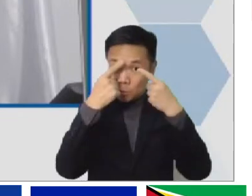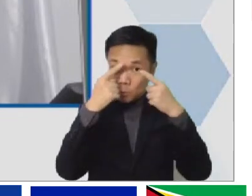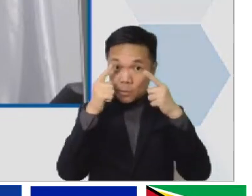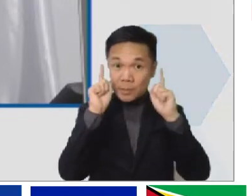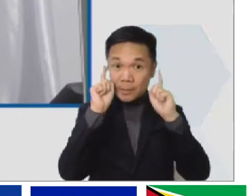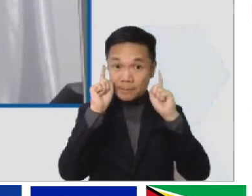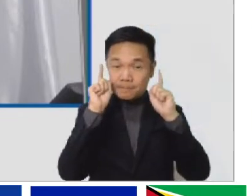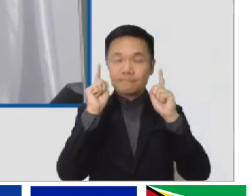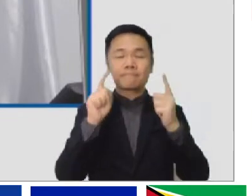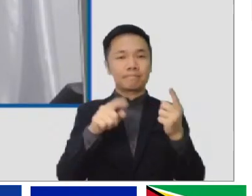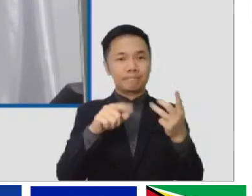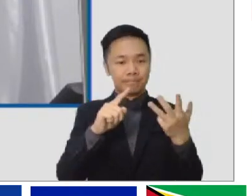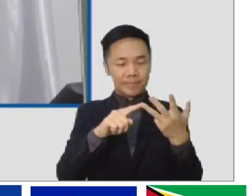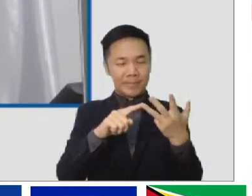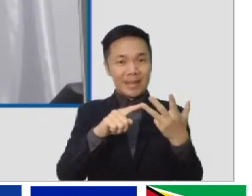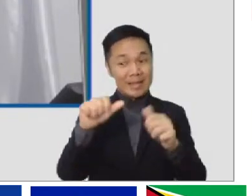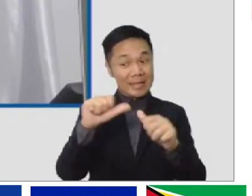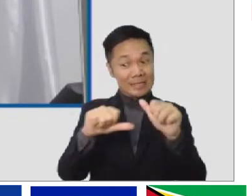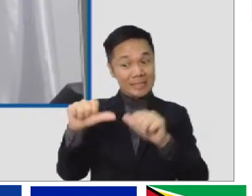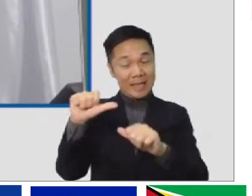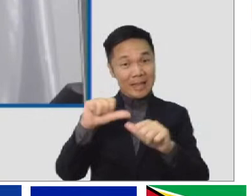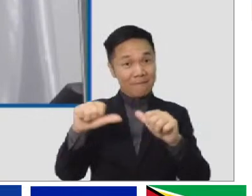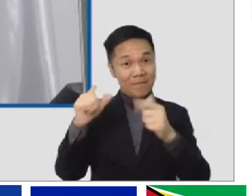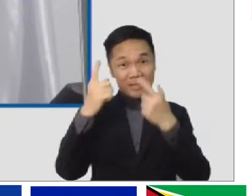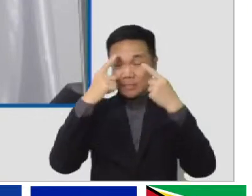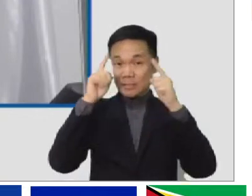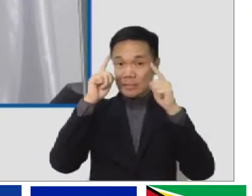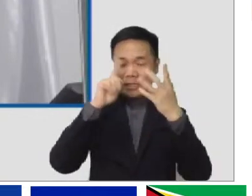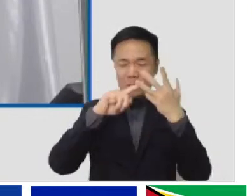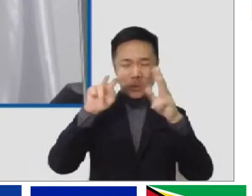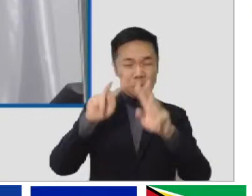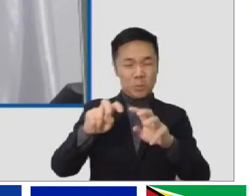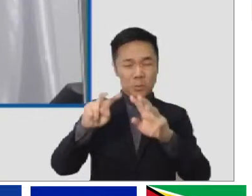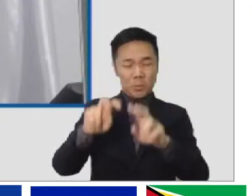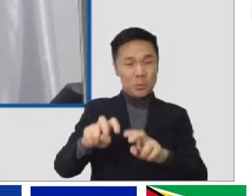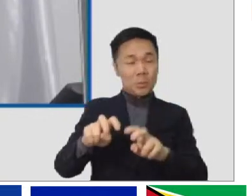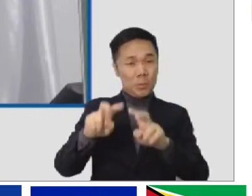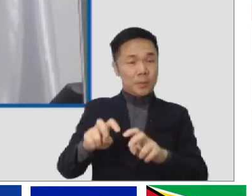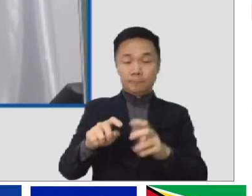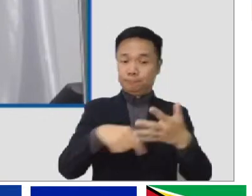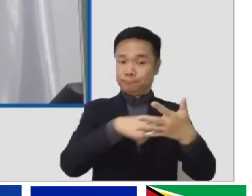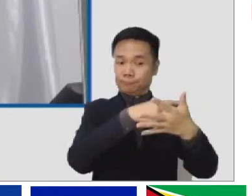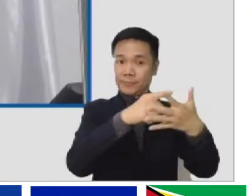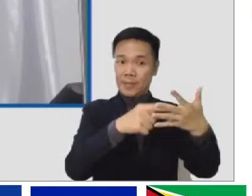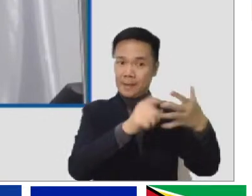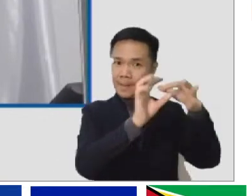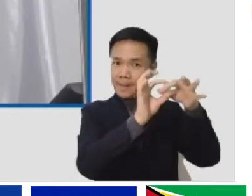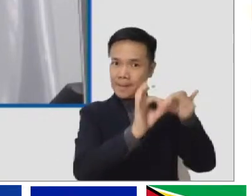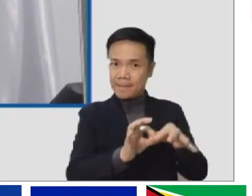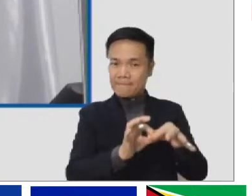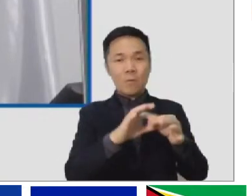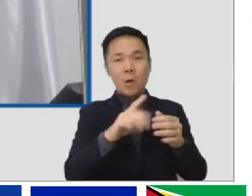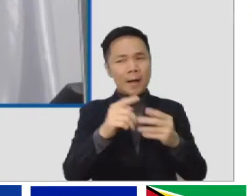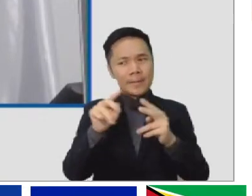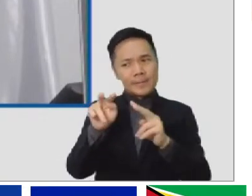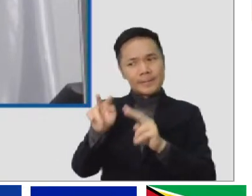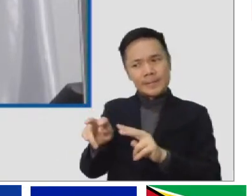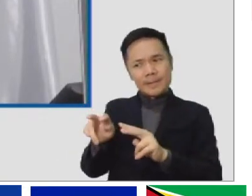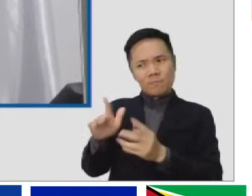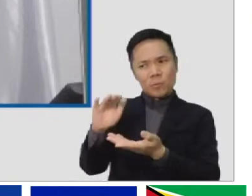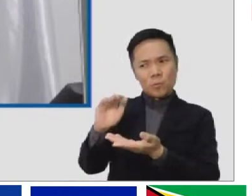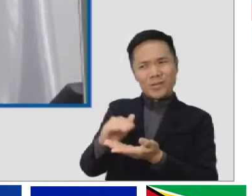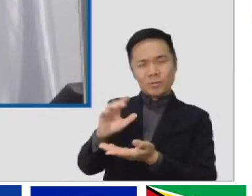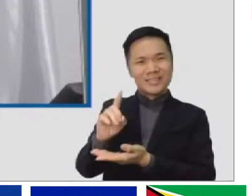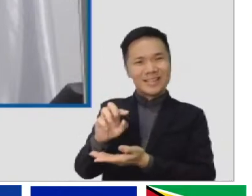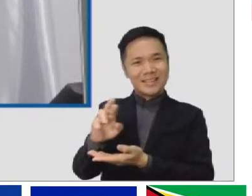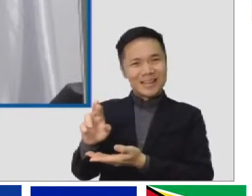scientific institutions, research institutions need to cooperate to mitigate disaster in terms of mitigation practices, to